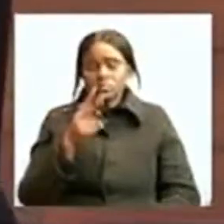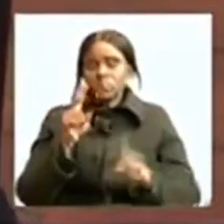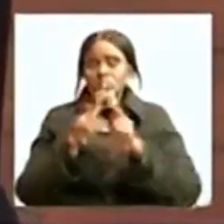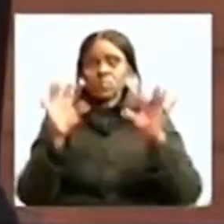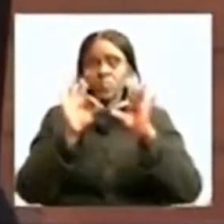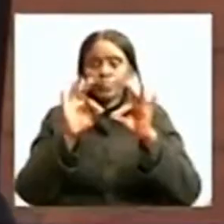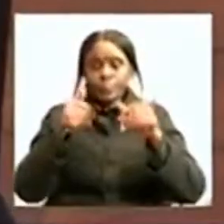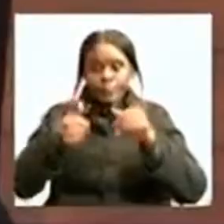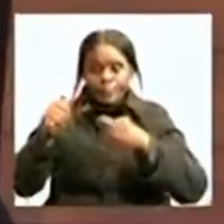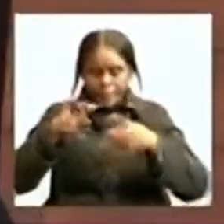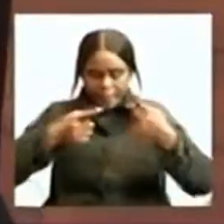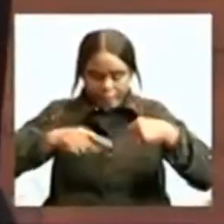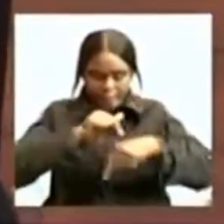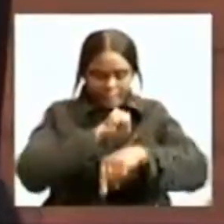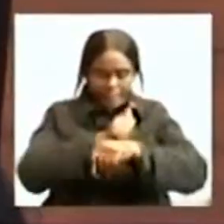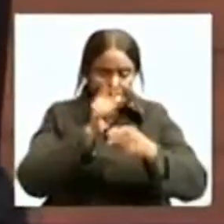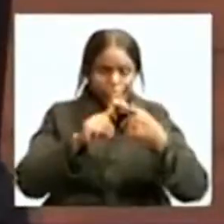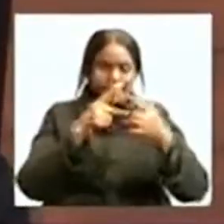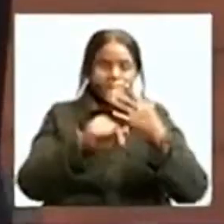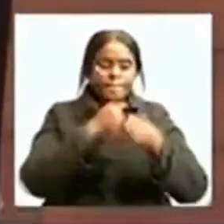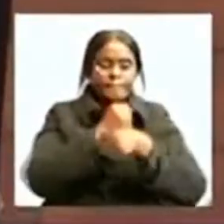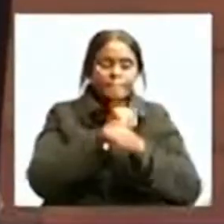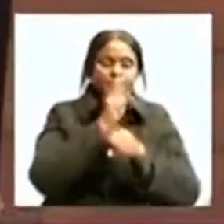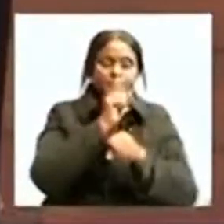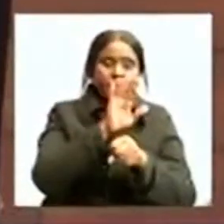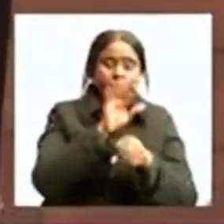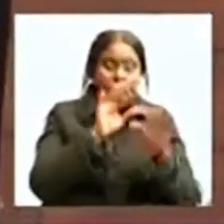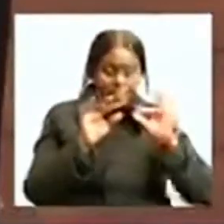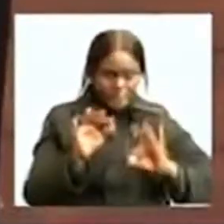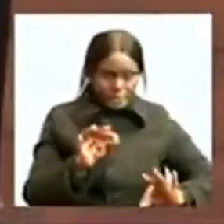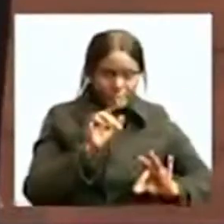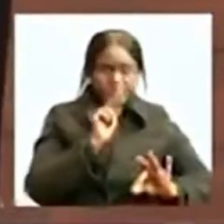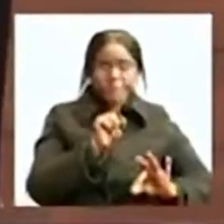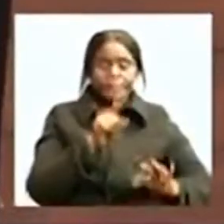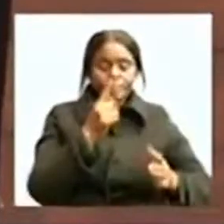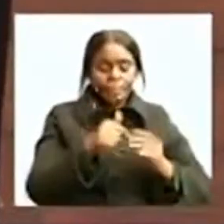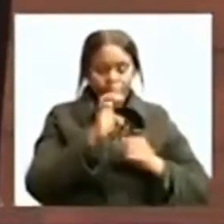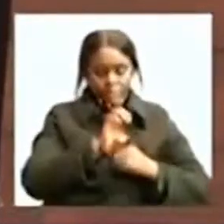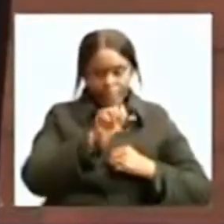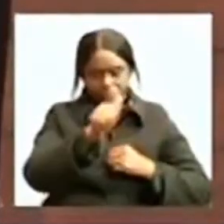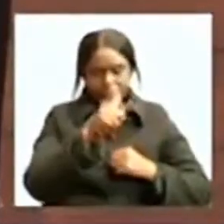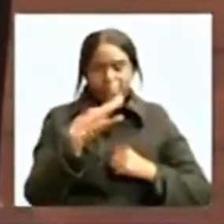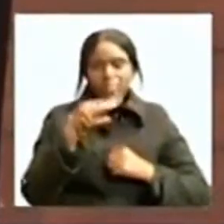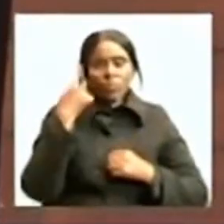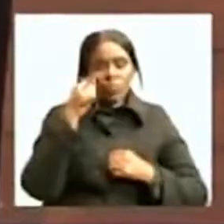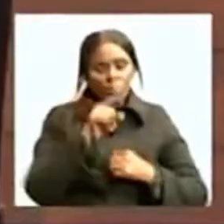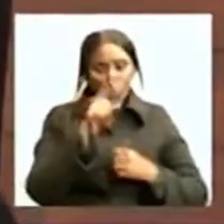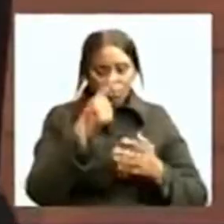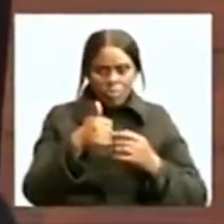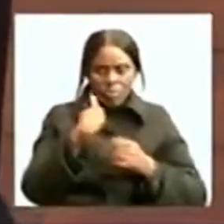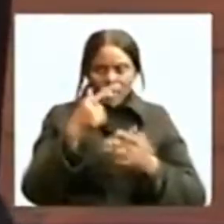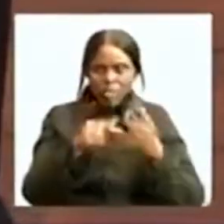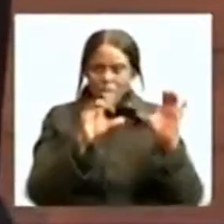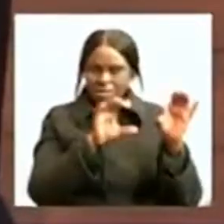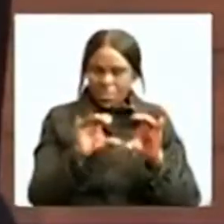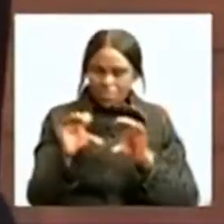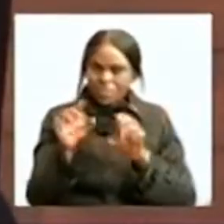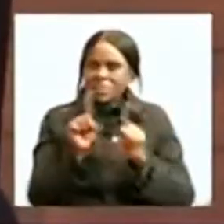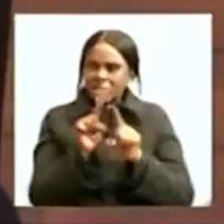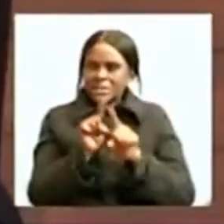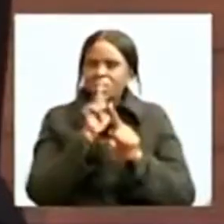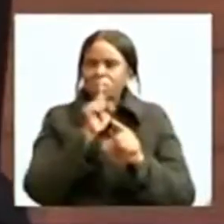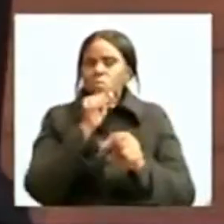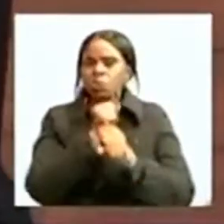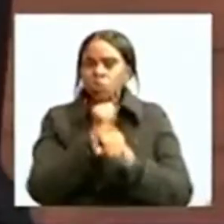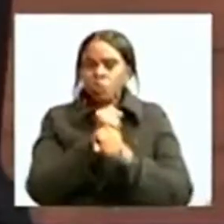incumbent upon the local authorities to make sure that the beneficiaries, whatever they applied for, whatever they are doing is